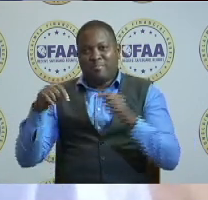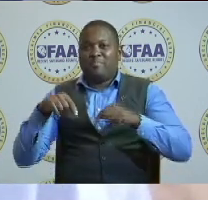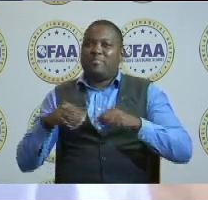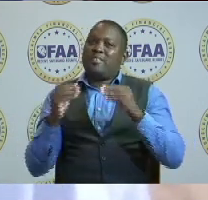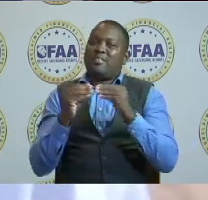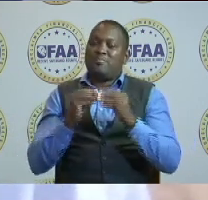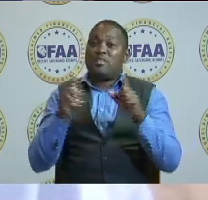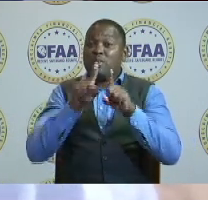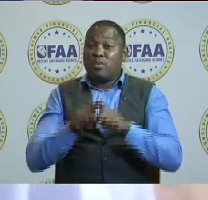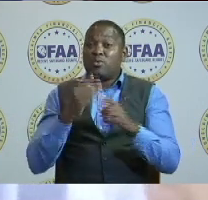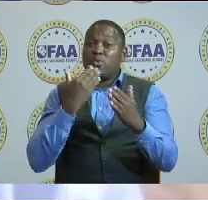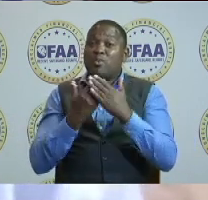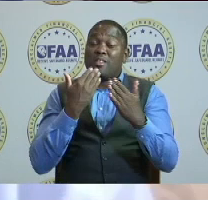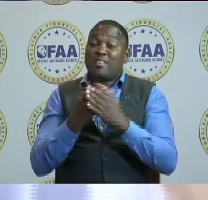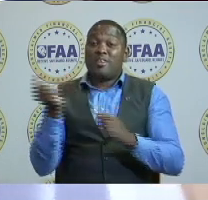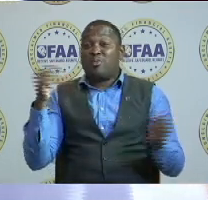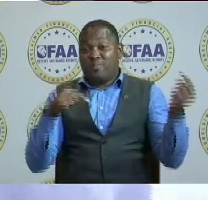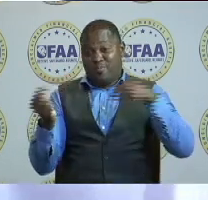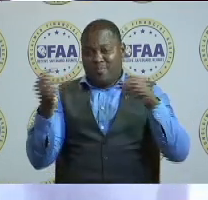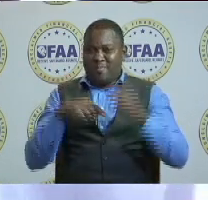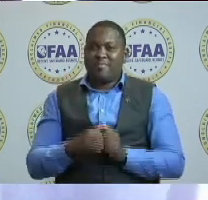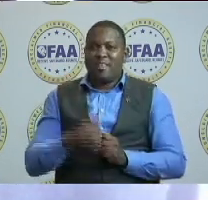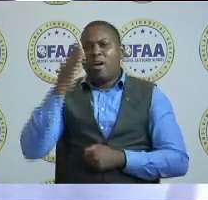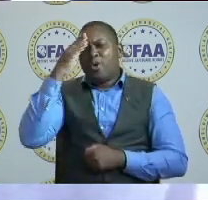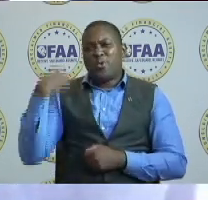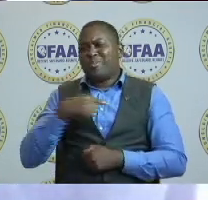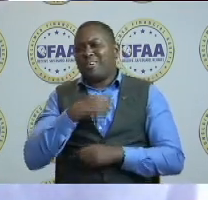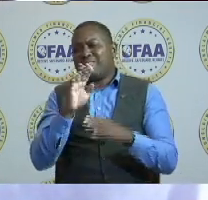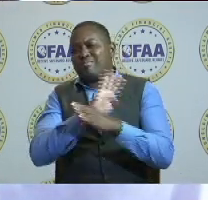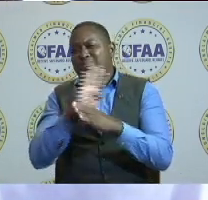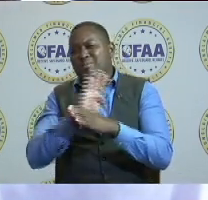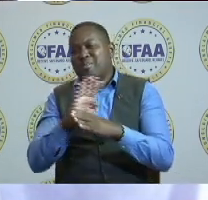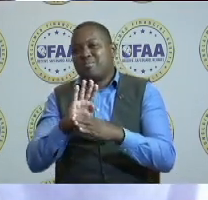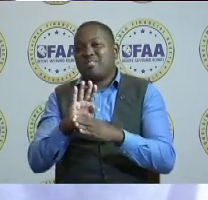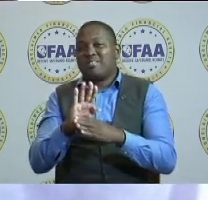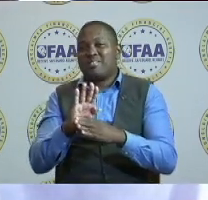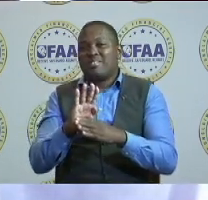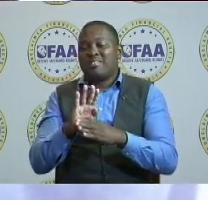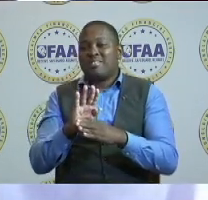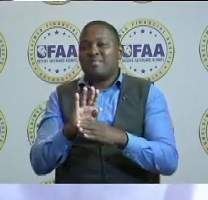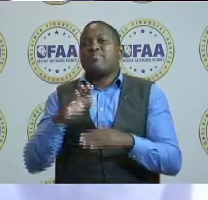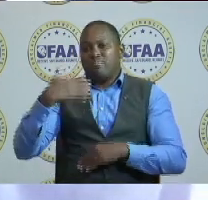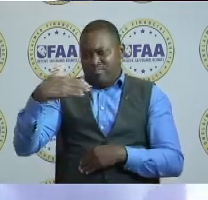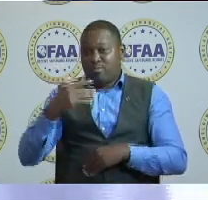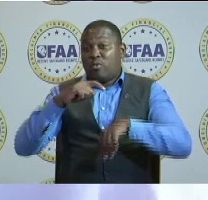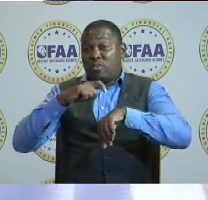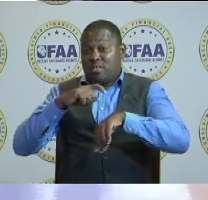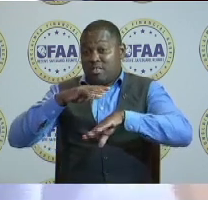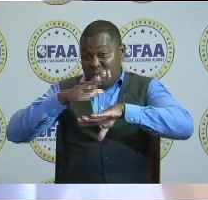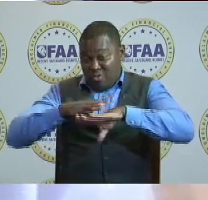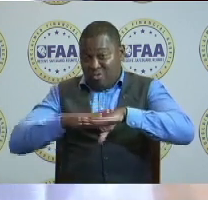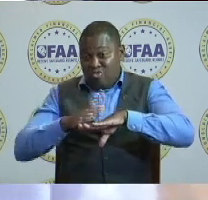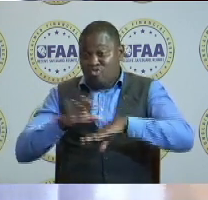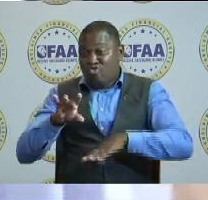and also thank you for attending. I know we are all busy in one way or another, and it's always good to find us finding some